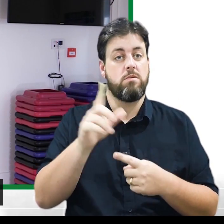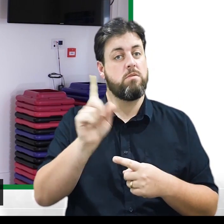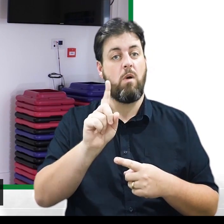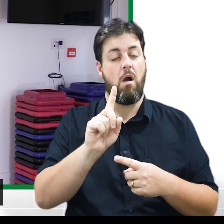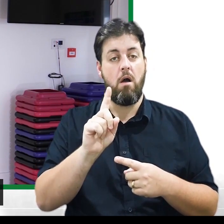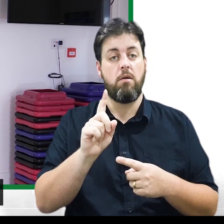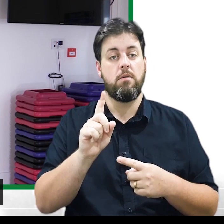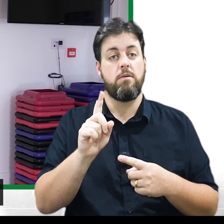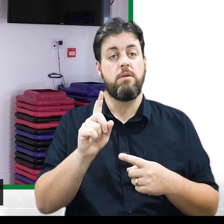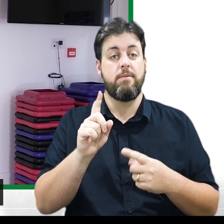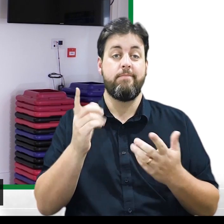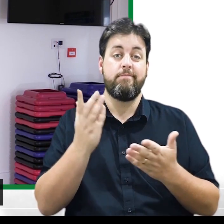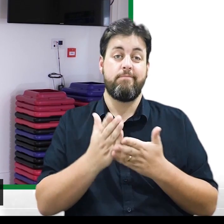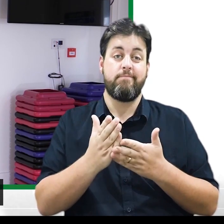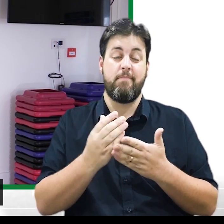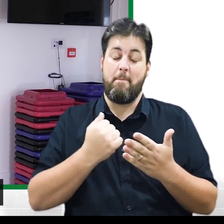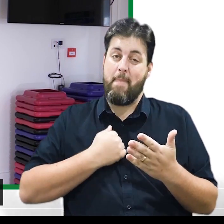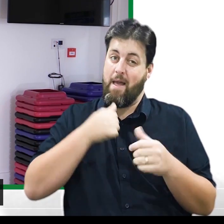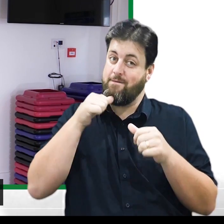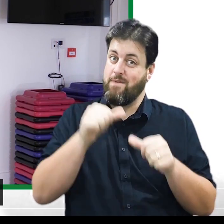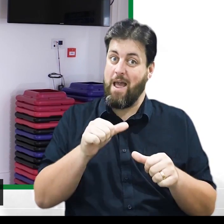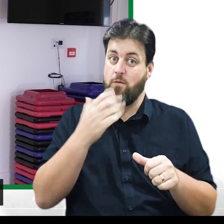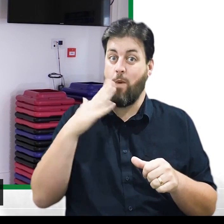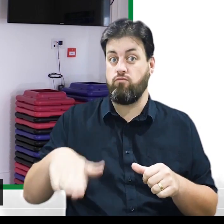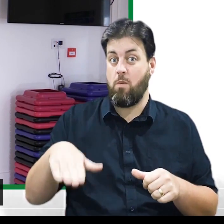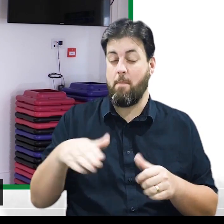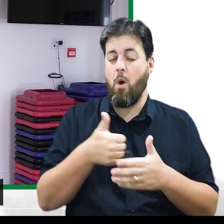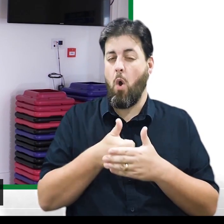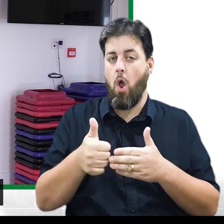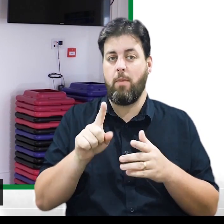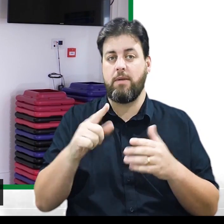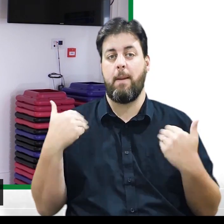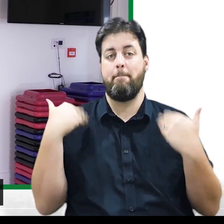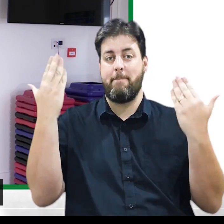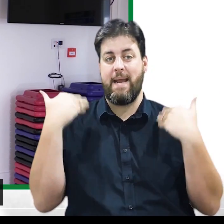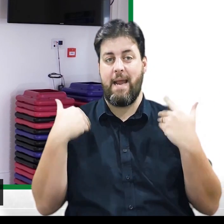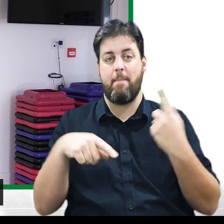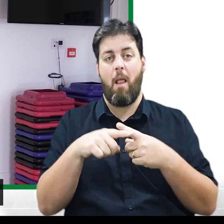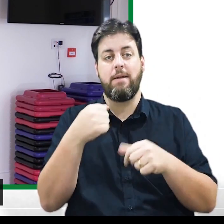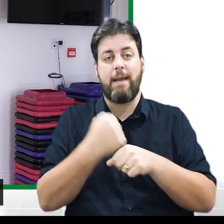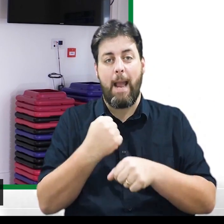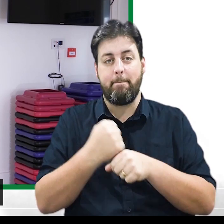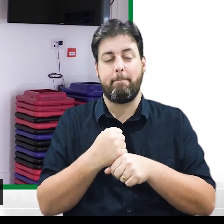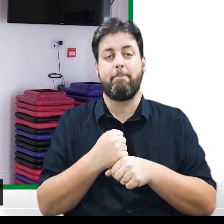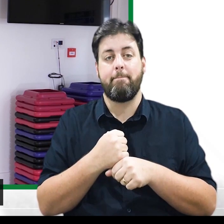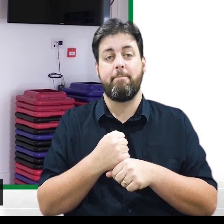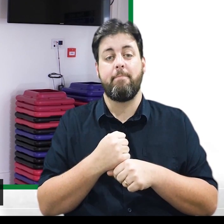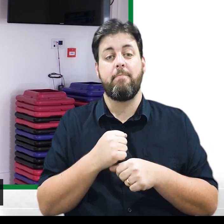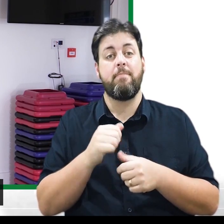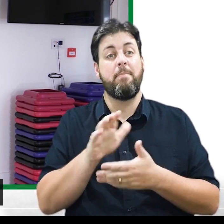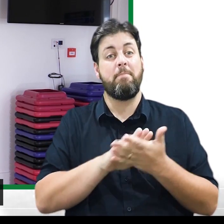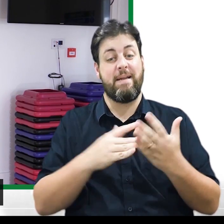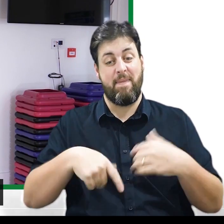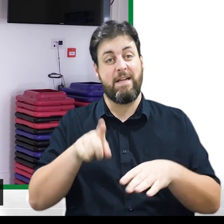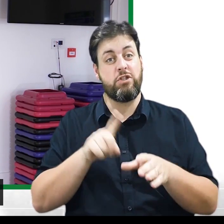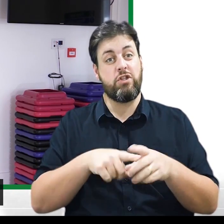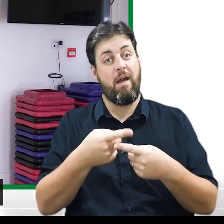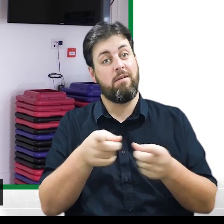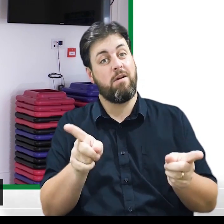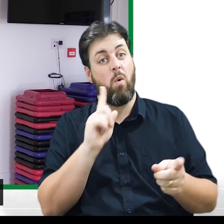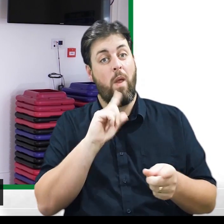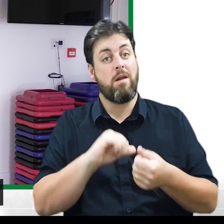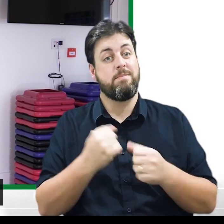day at school, which was always PE class and games. So you guys are not going to have a